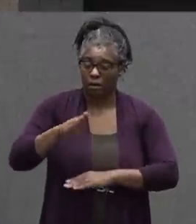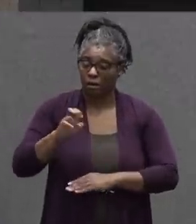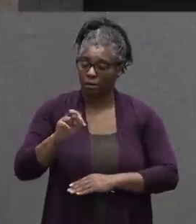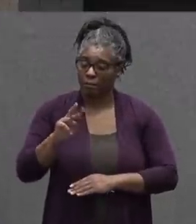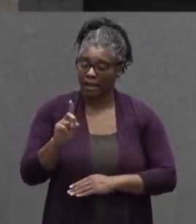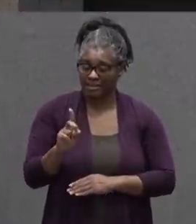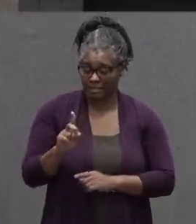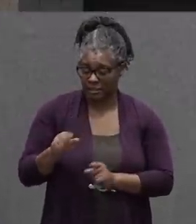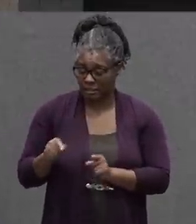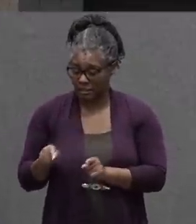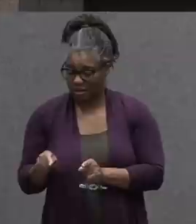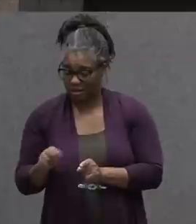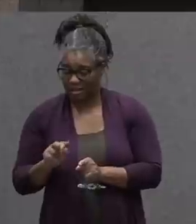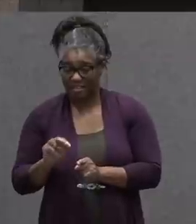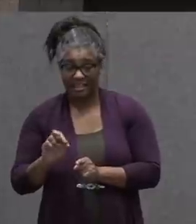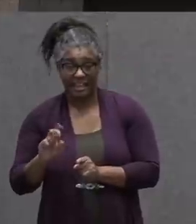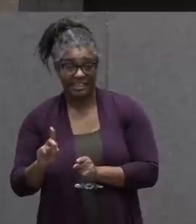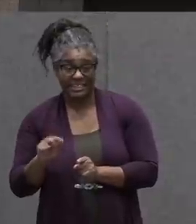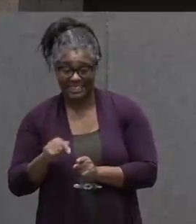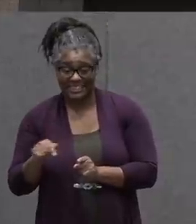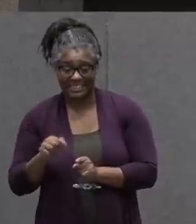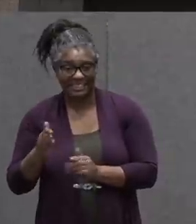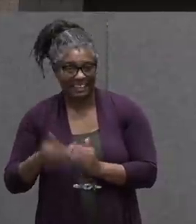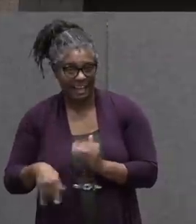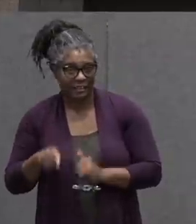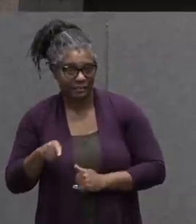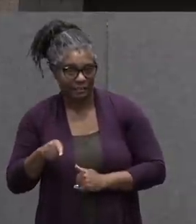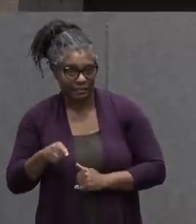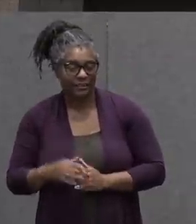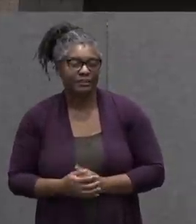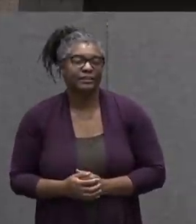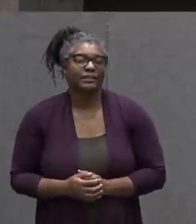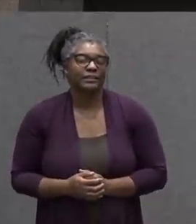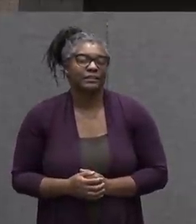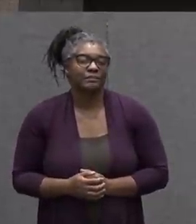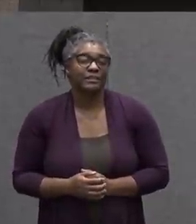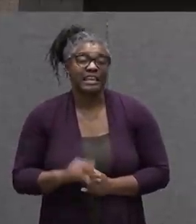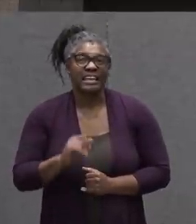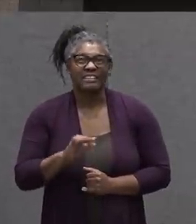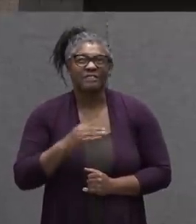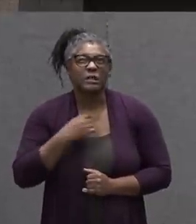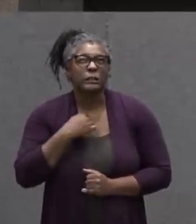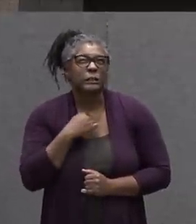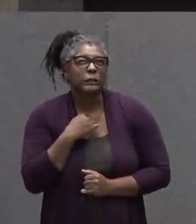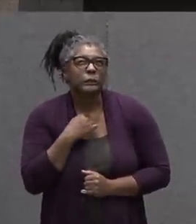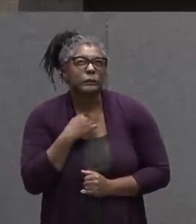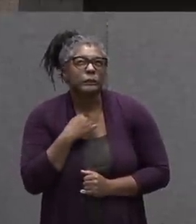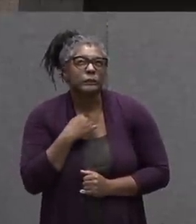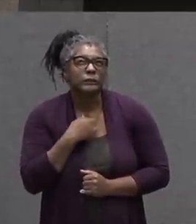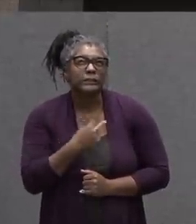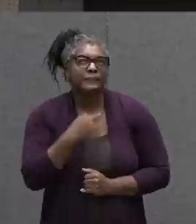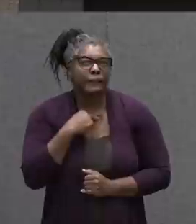have a grown-up or a sibling in the house, you could ask them to help you come up with some other blends to add to your bag.